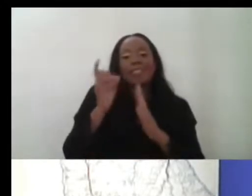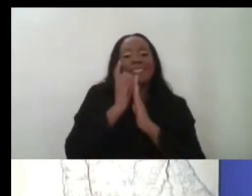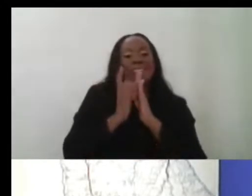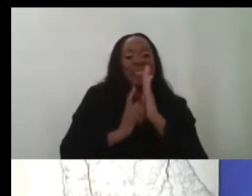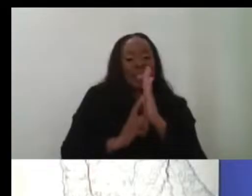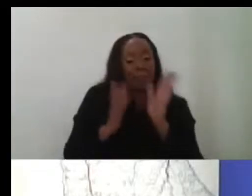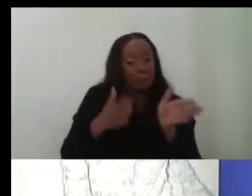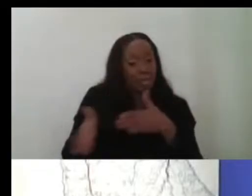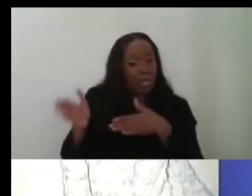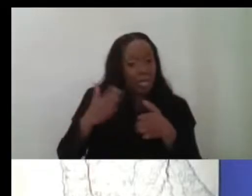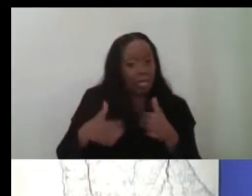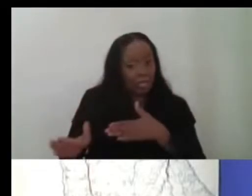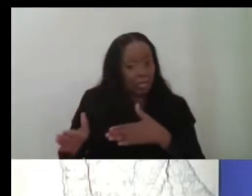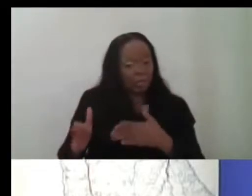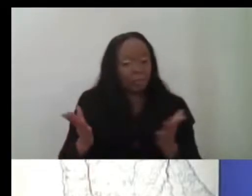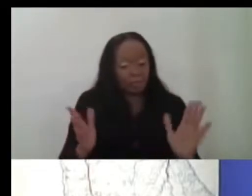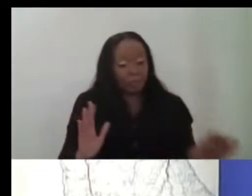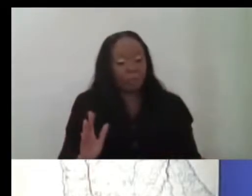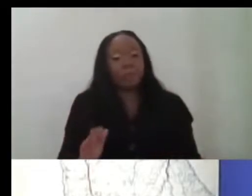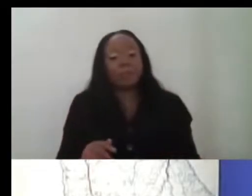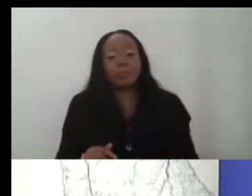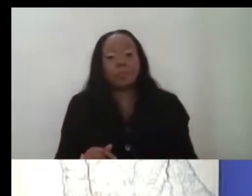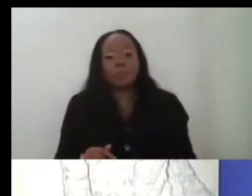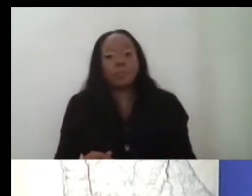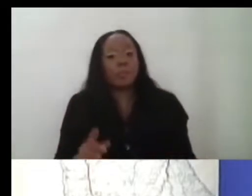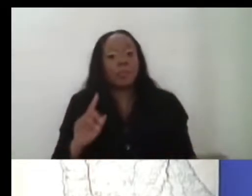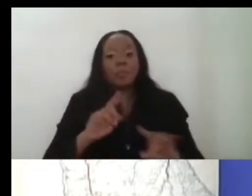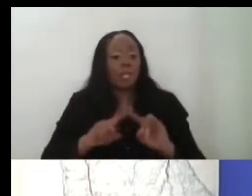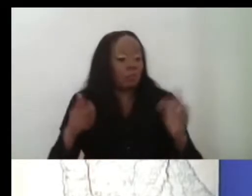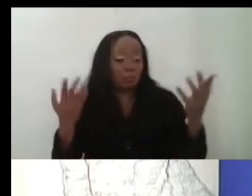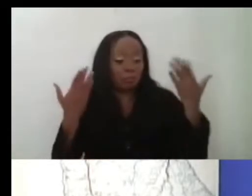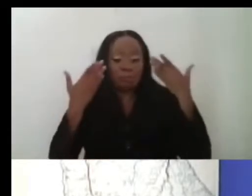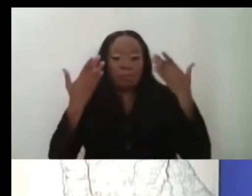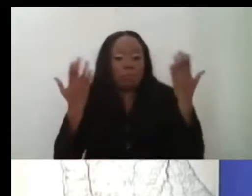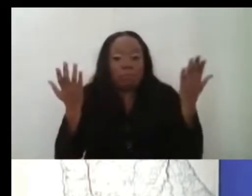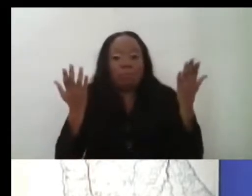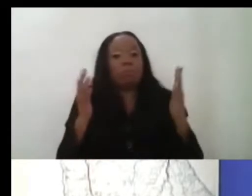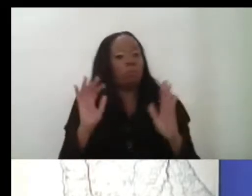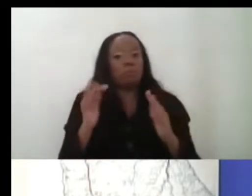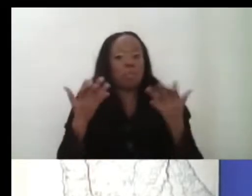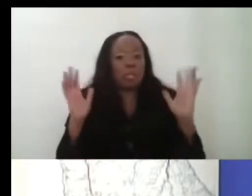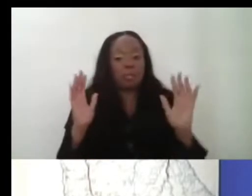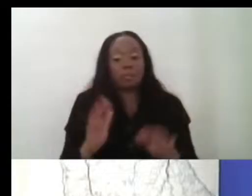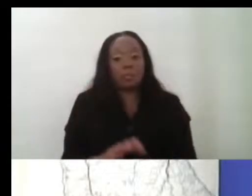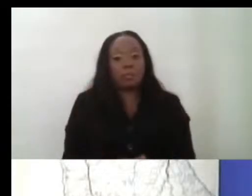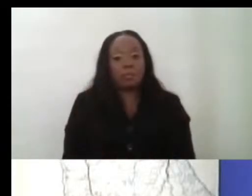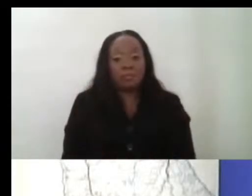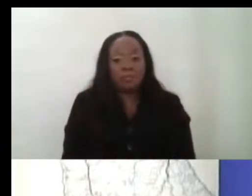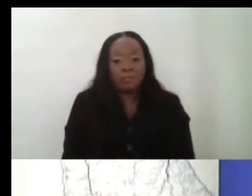mitigate any effects there. But that's the best I can give you on that one.